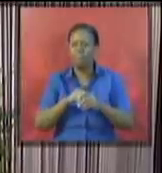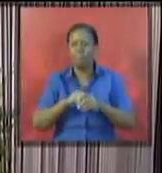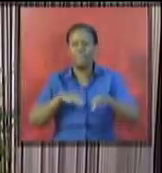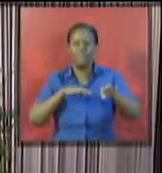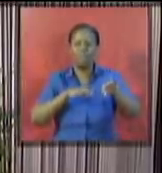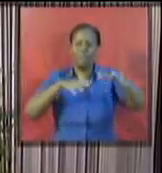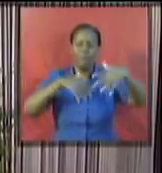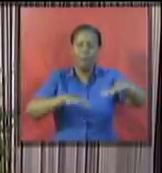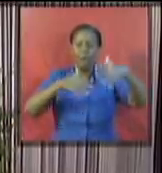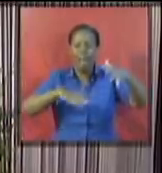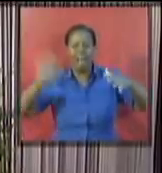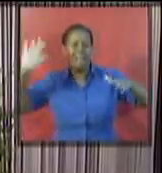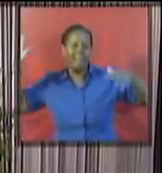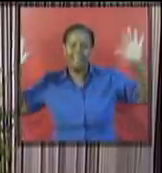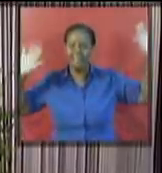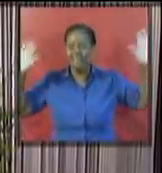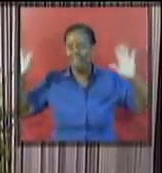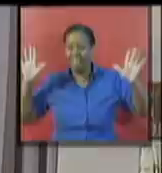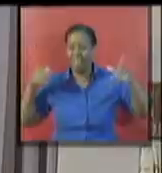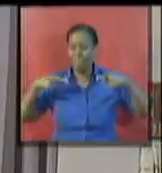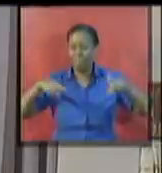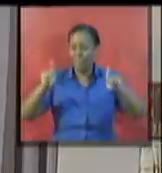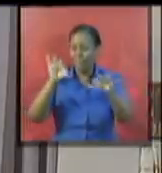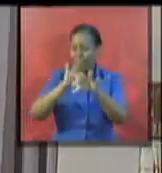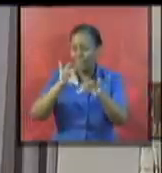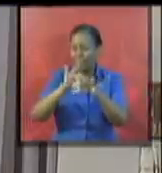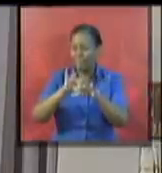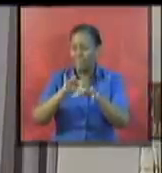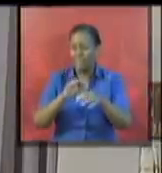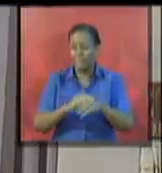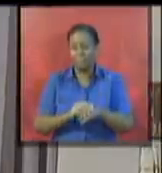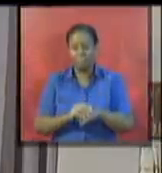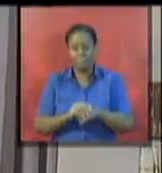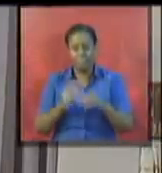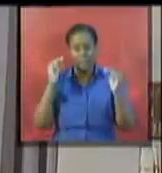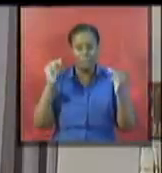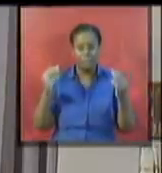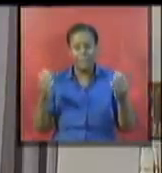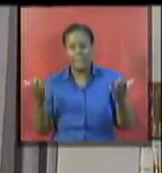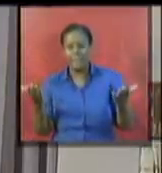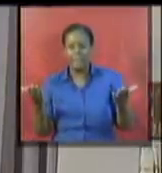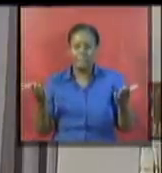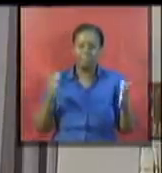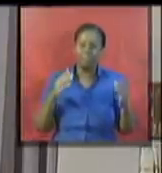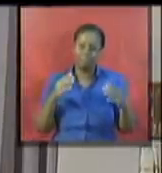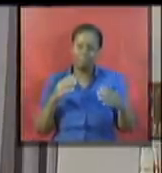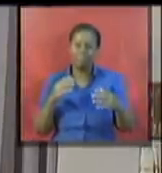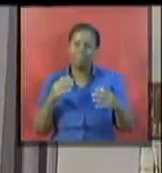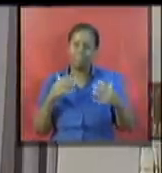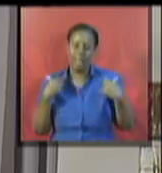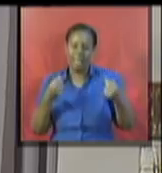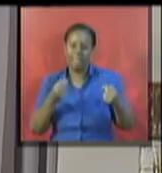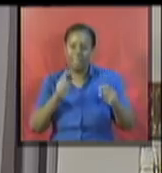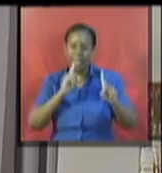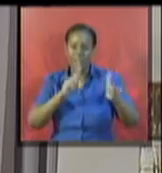are always being thrown about at the ministry. We meet 3 times a week on this. And if we feel there's a need to advise the Honorable